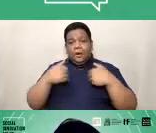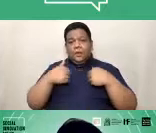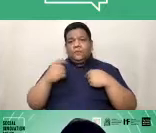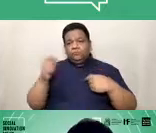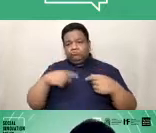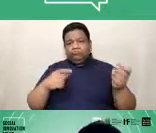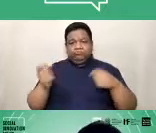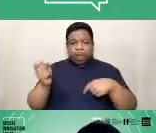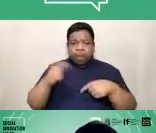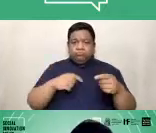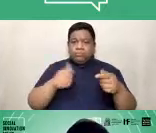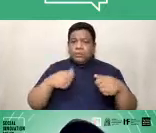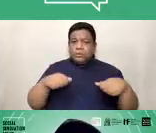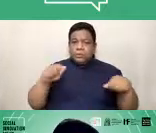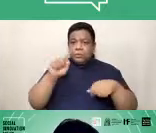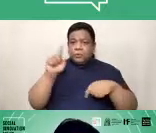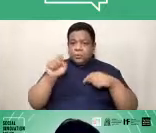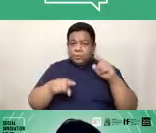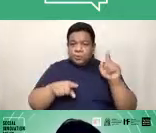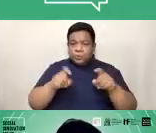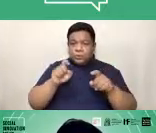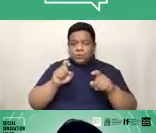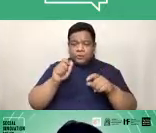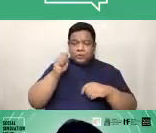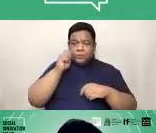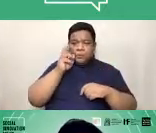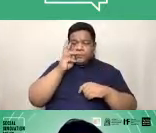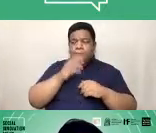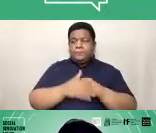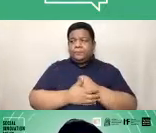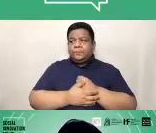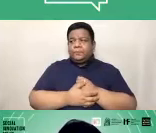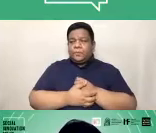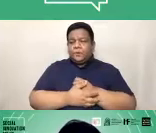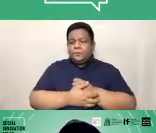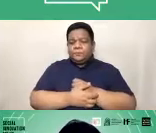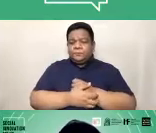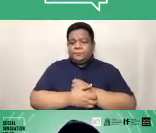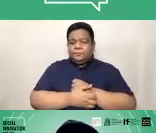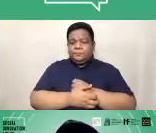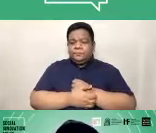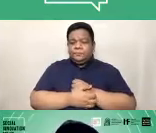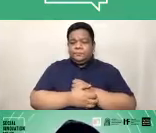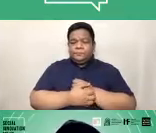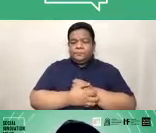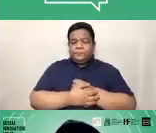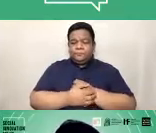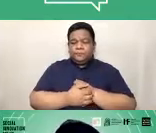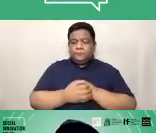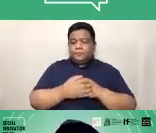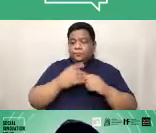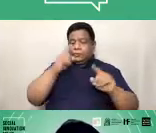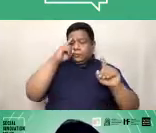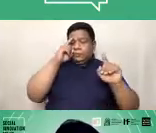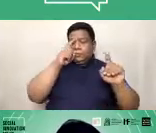for us to address any questions that you may have. All right. Now, the goal of our webinar today is first,